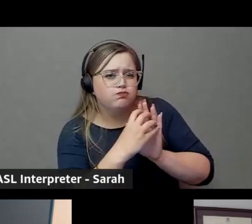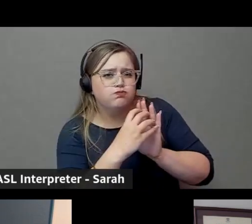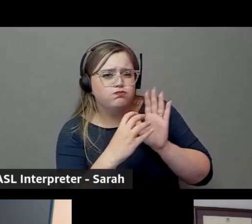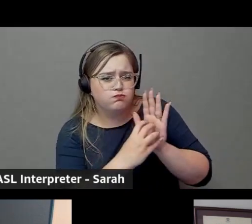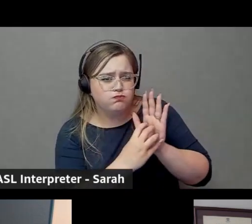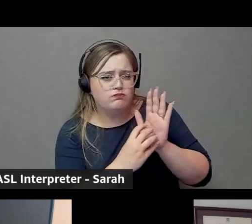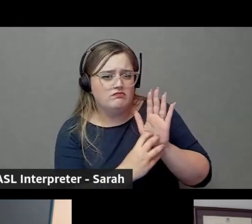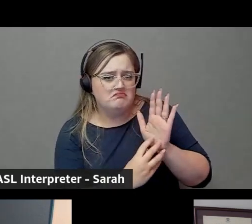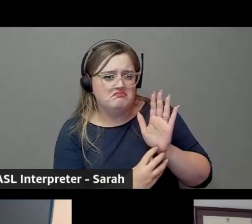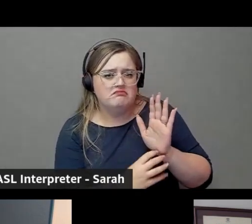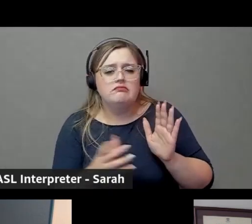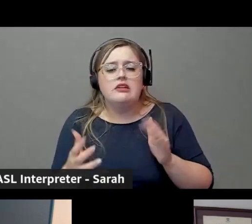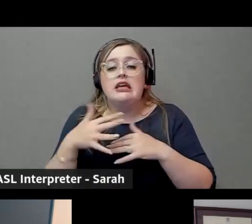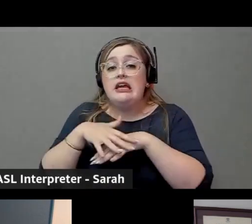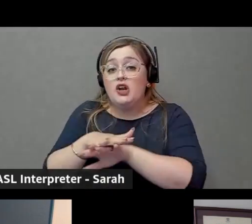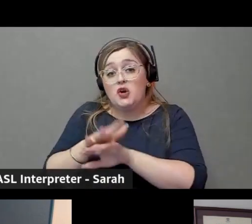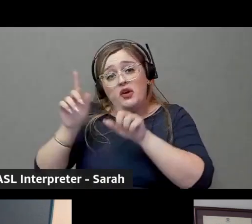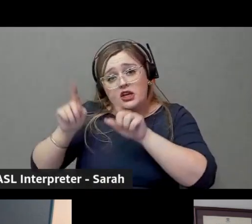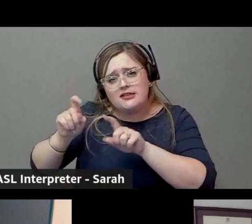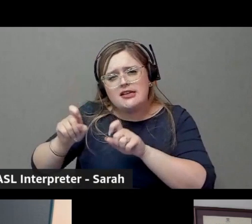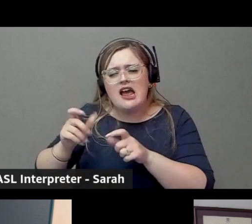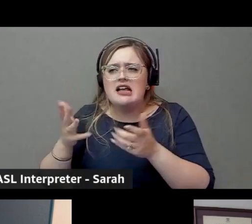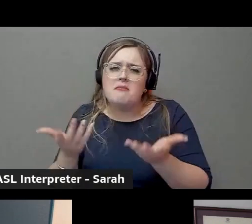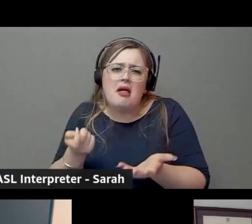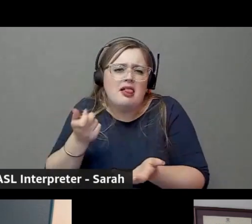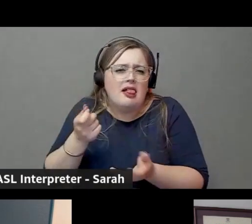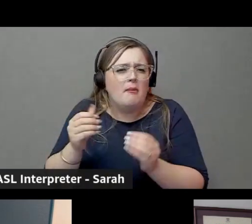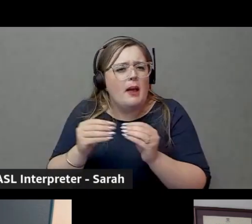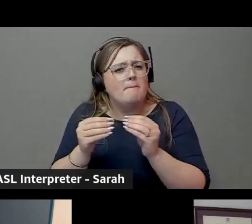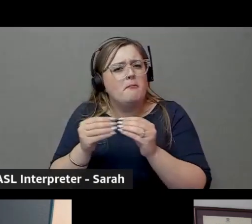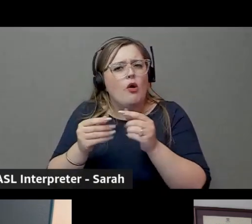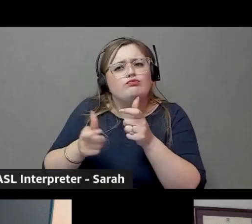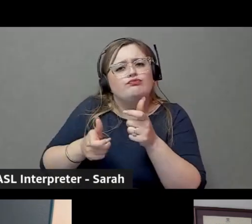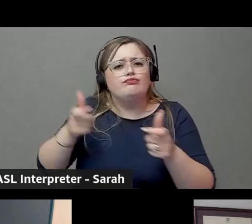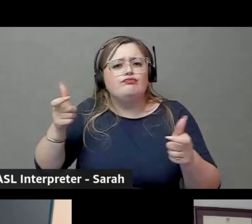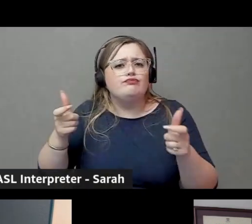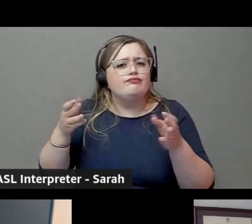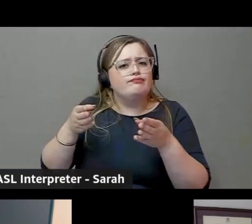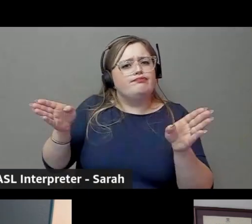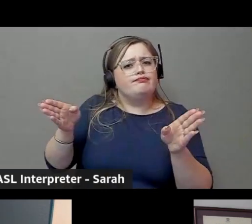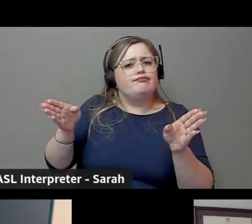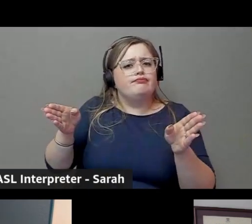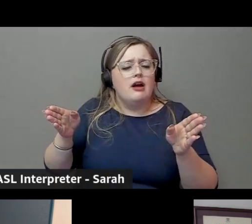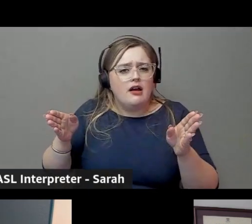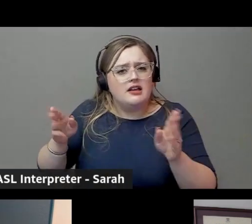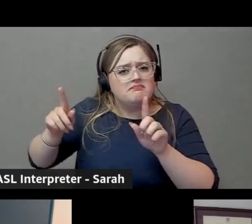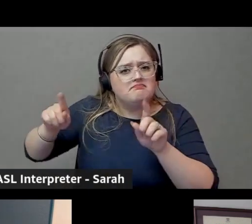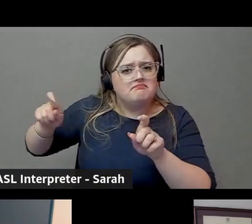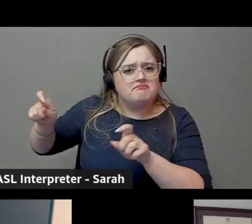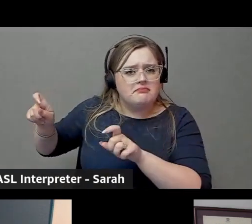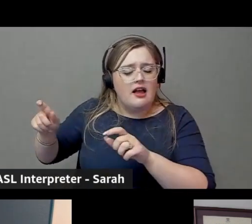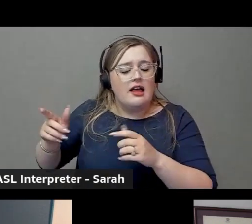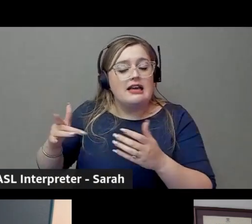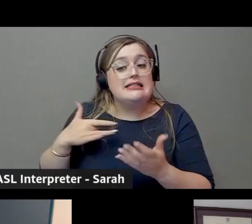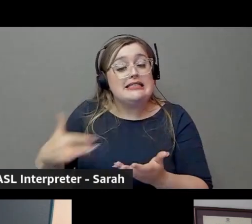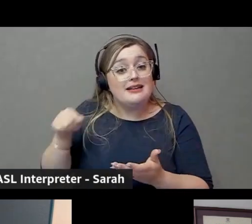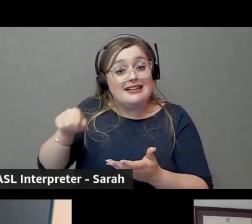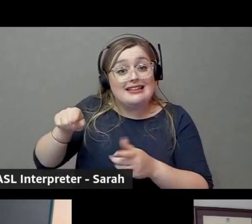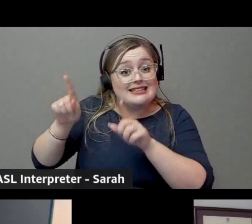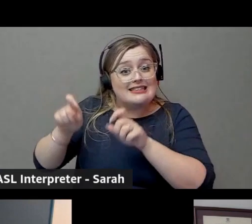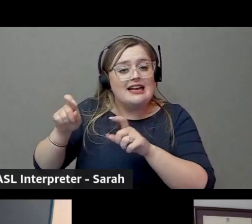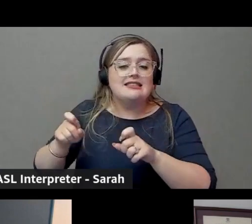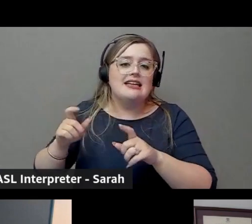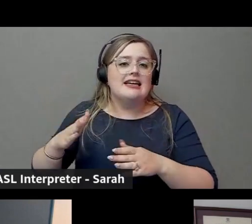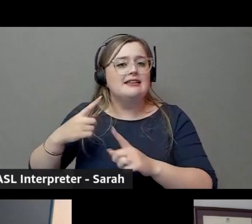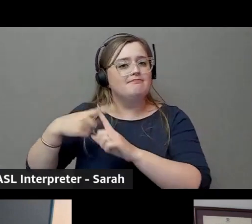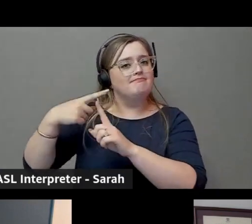integration tests, it's a little more larger surface area, and you're typically testing happy path.